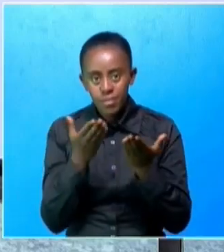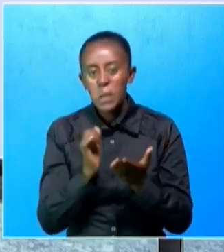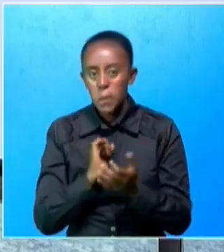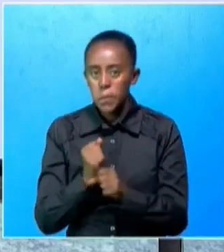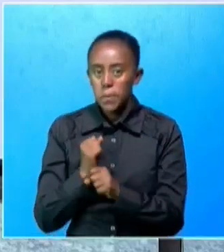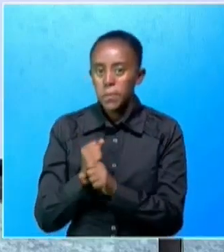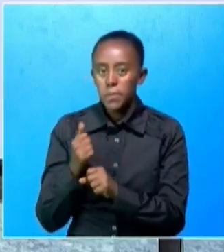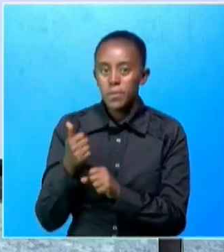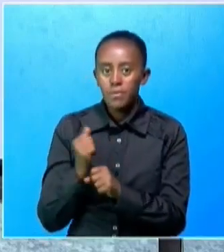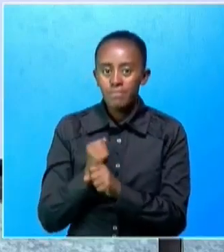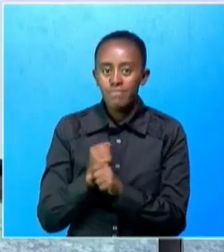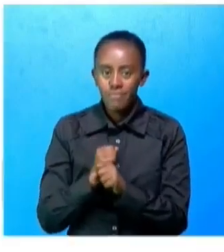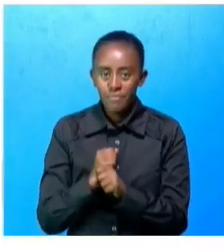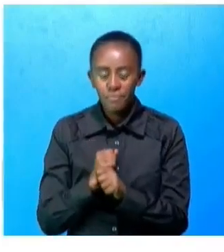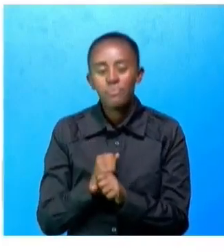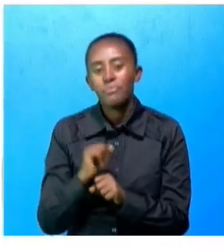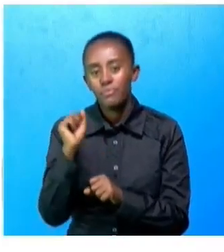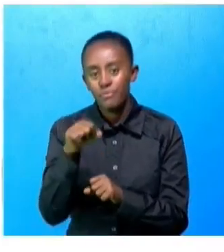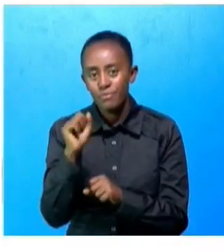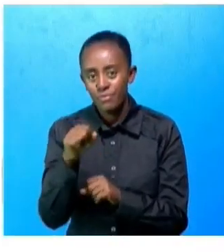right? Yeah.